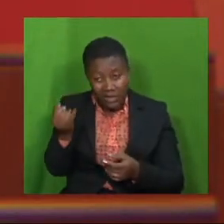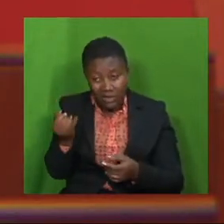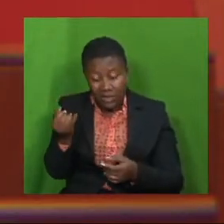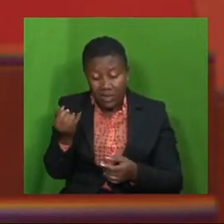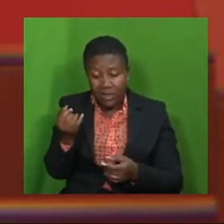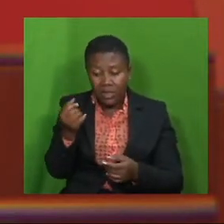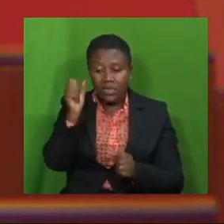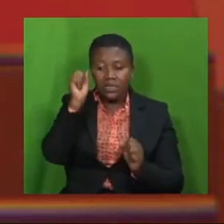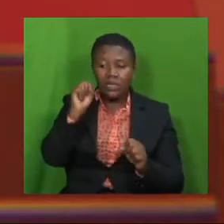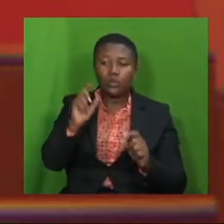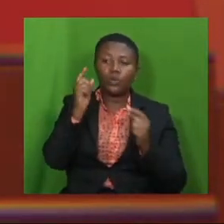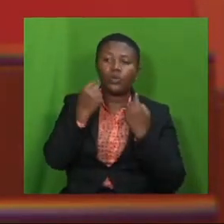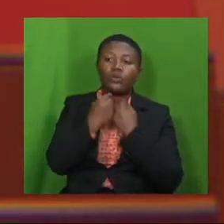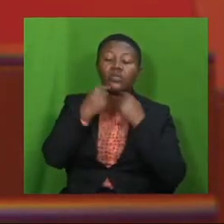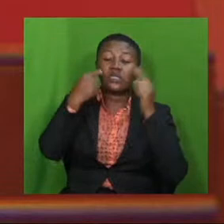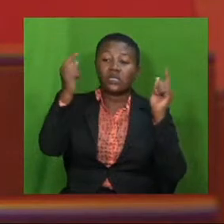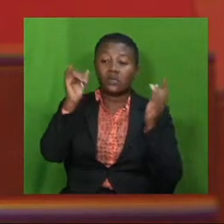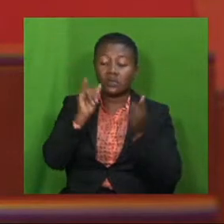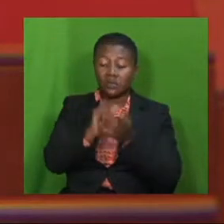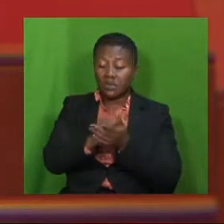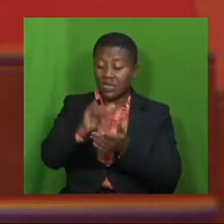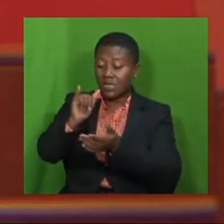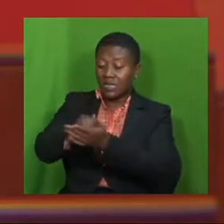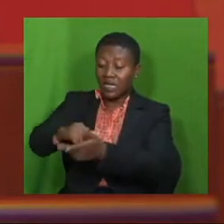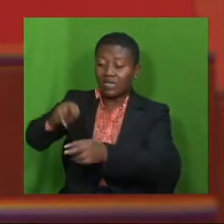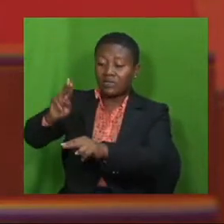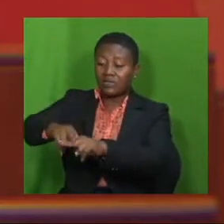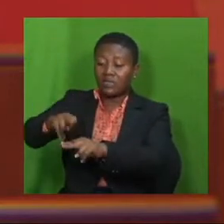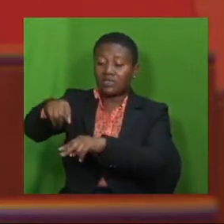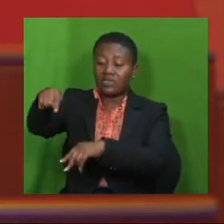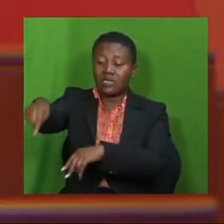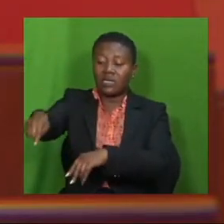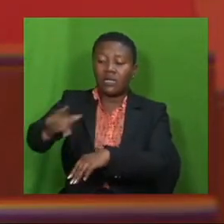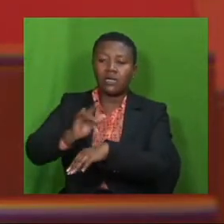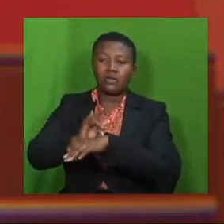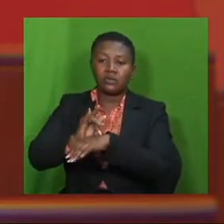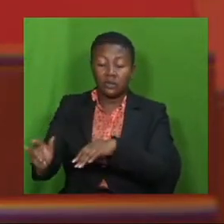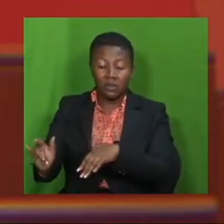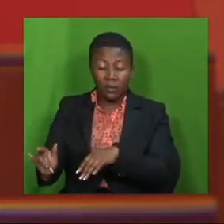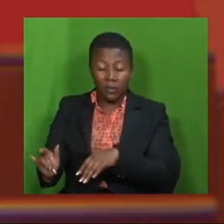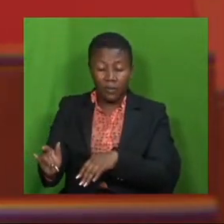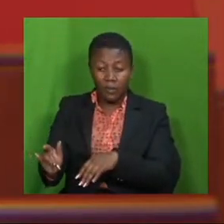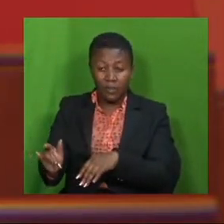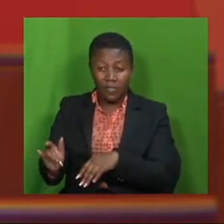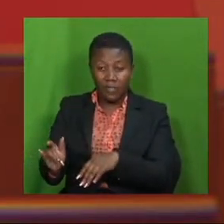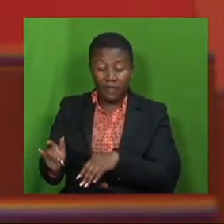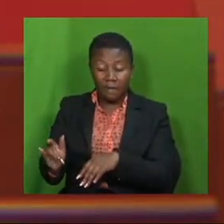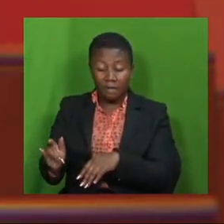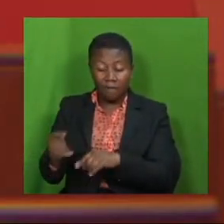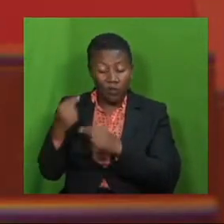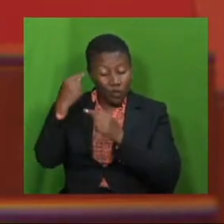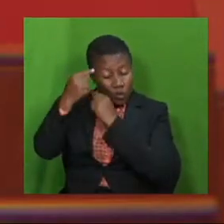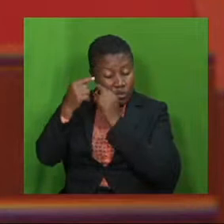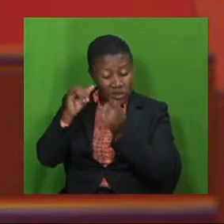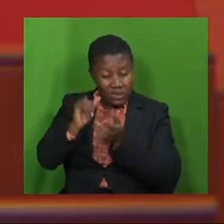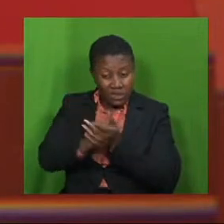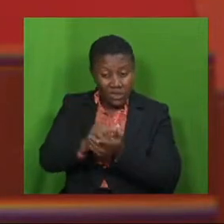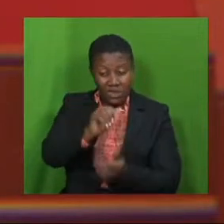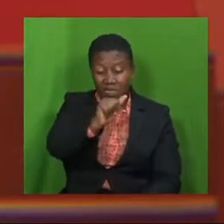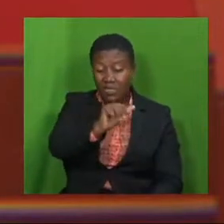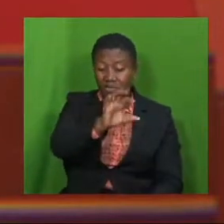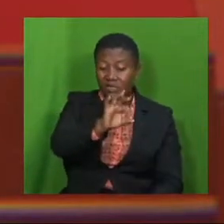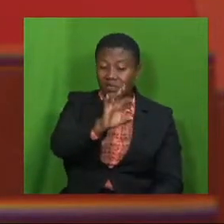declared vacant. Considering the fact that the 1979 and 1992